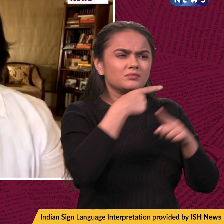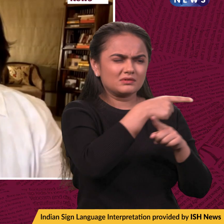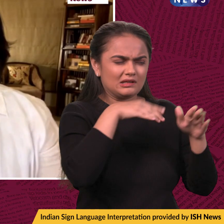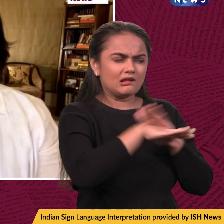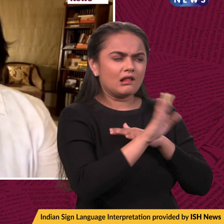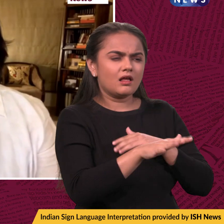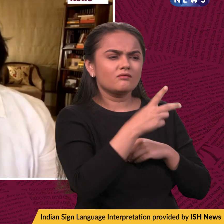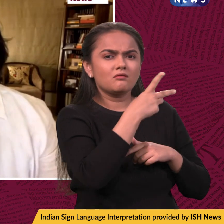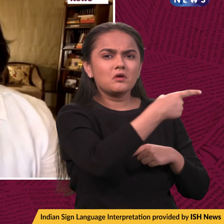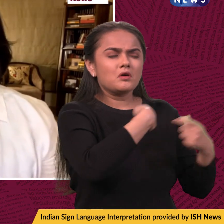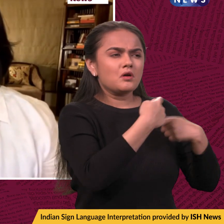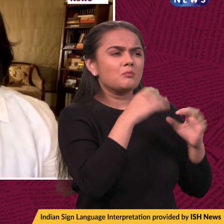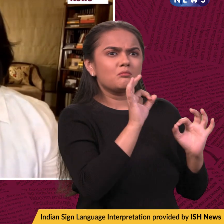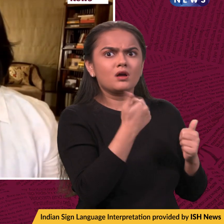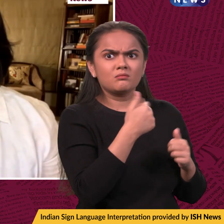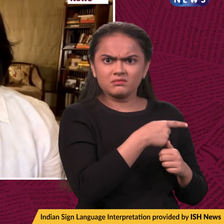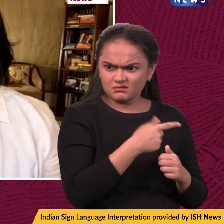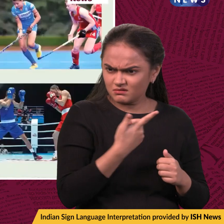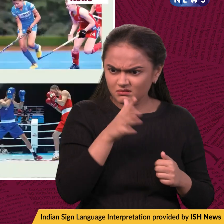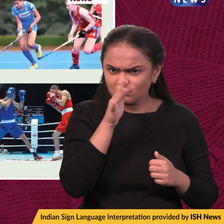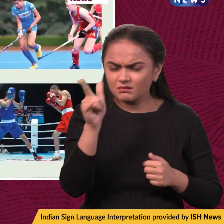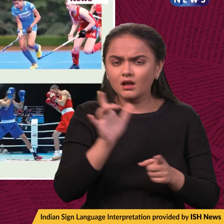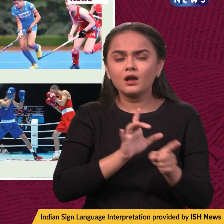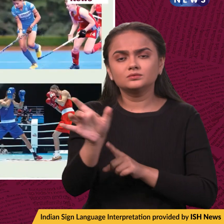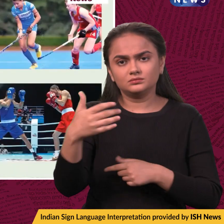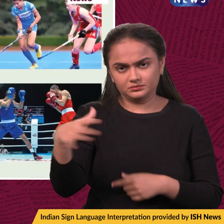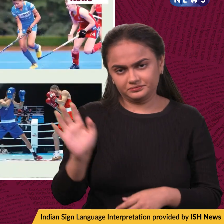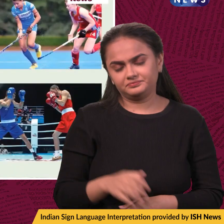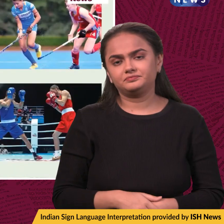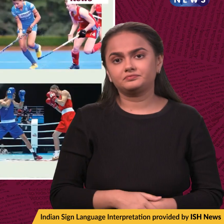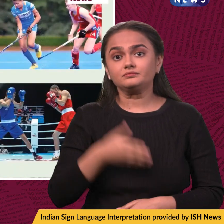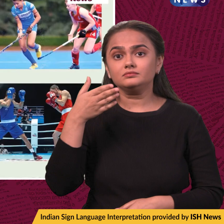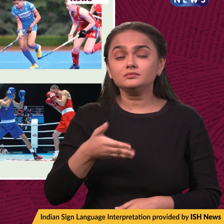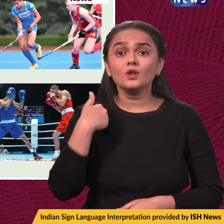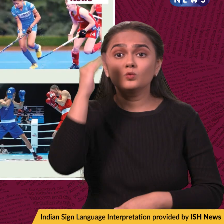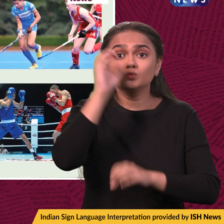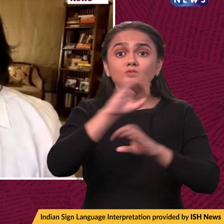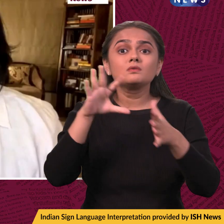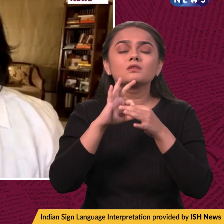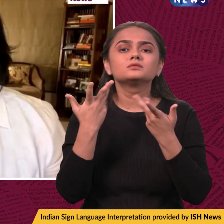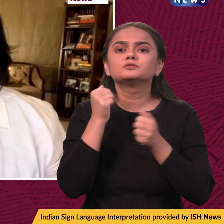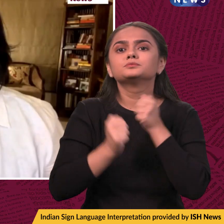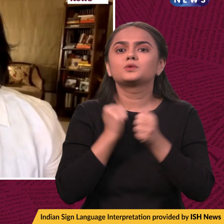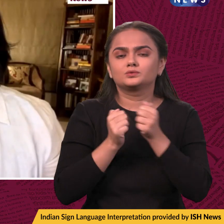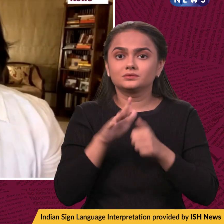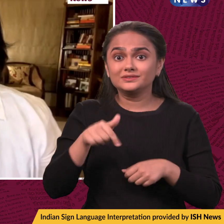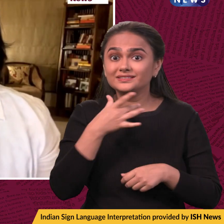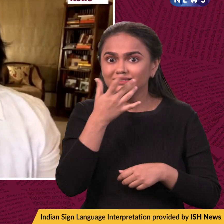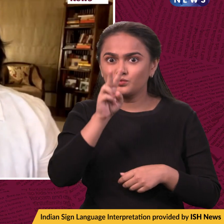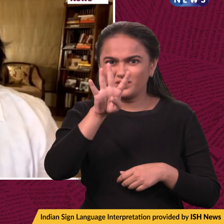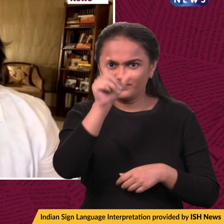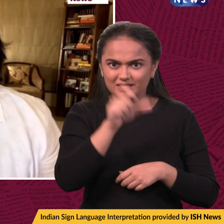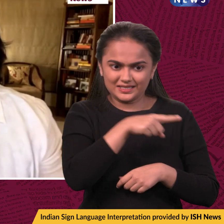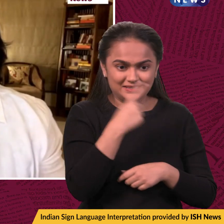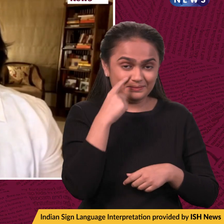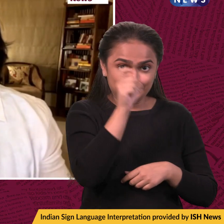case. An update now from the world of sports. 24-year-old Max Verstappen